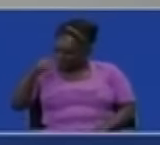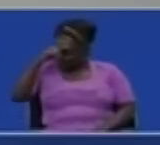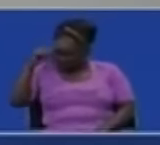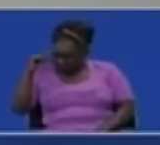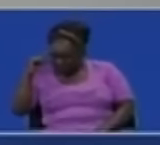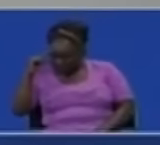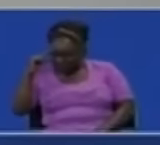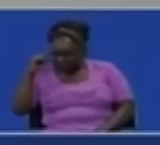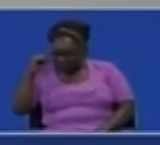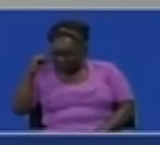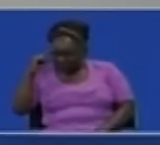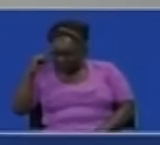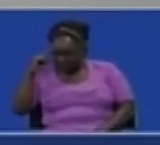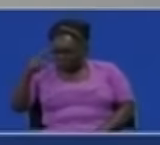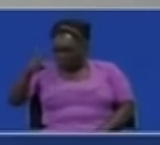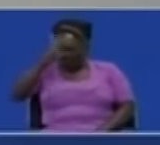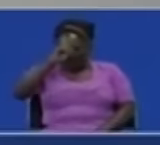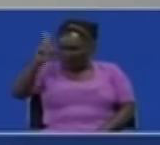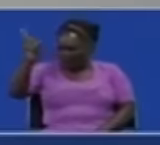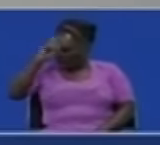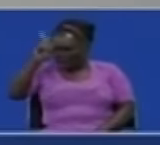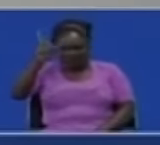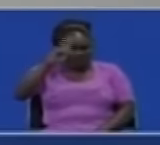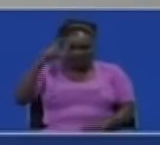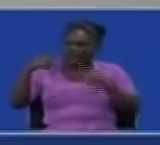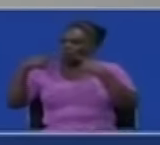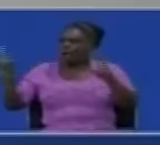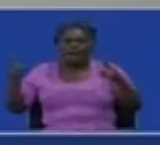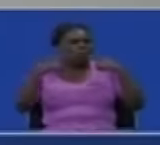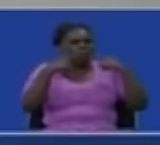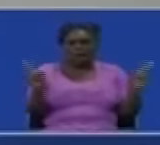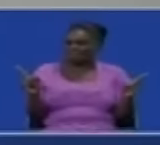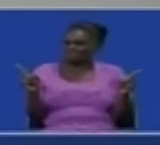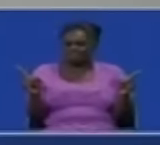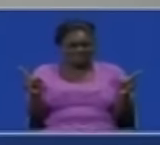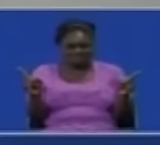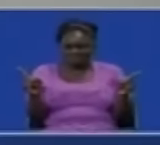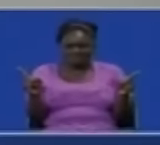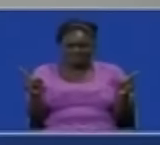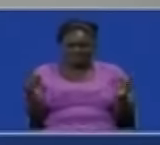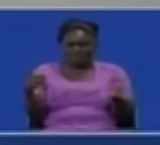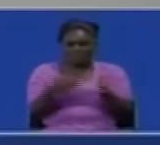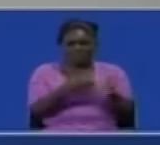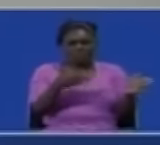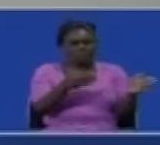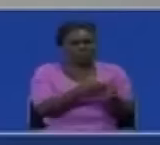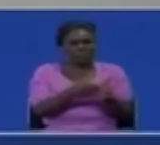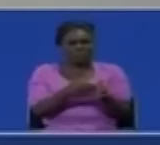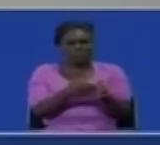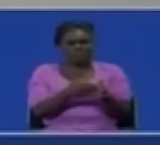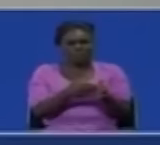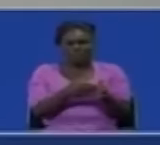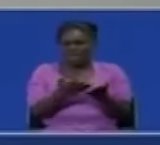because the random nature at which the results are flocking in denies